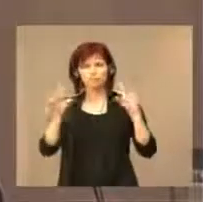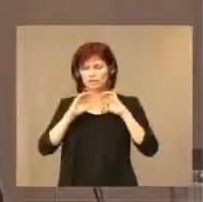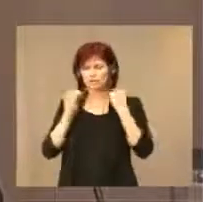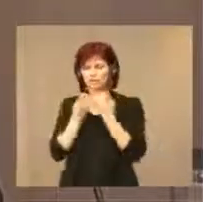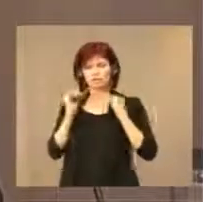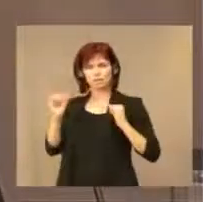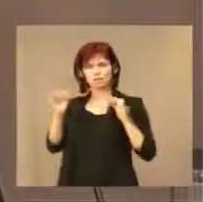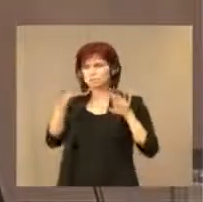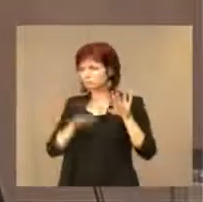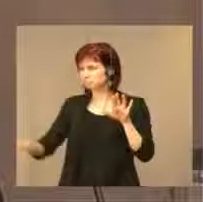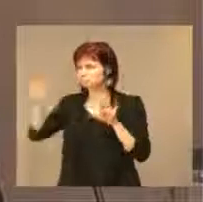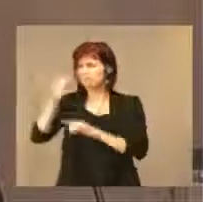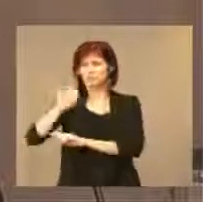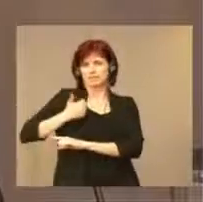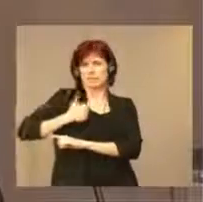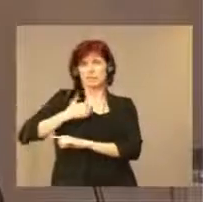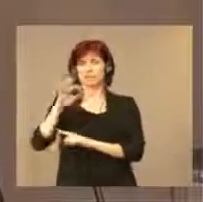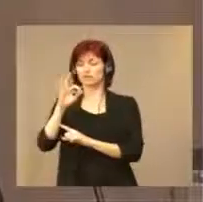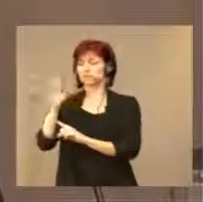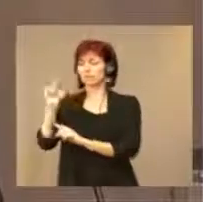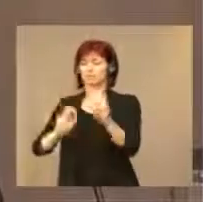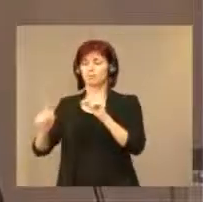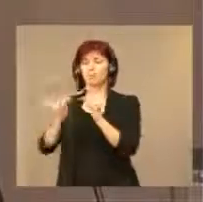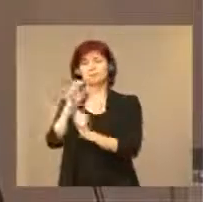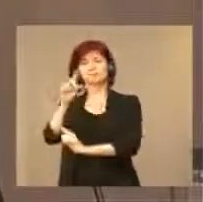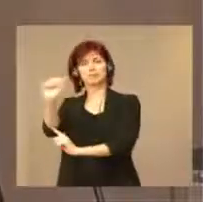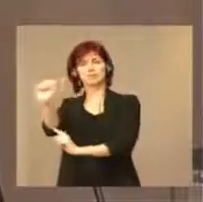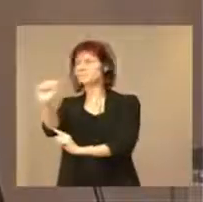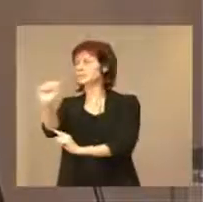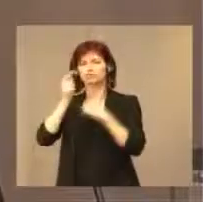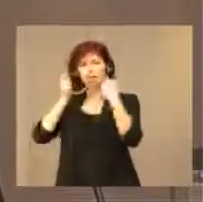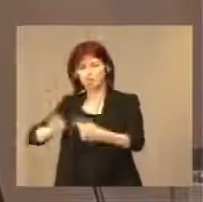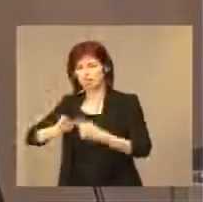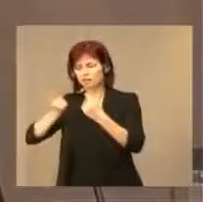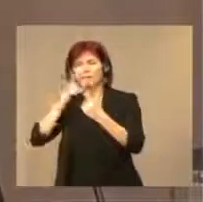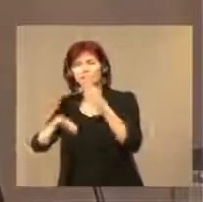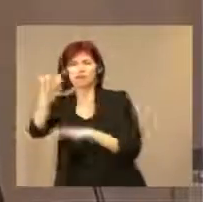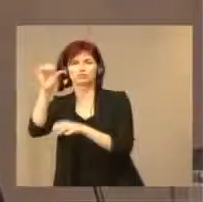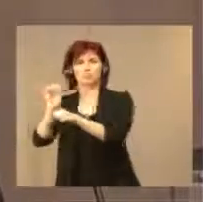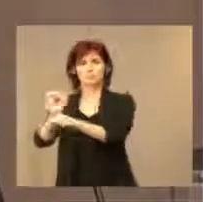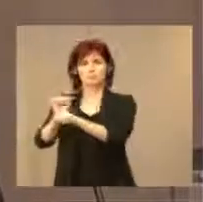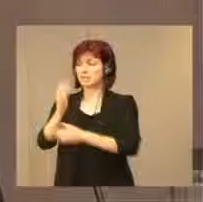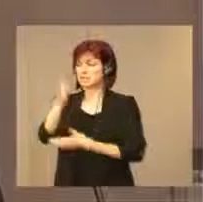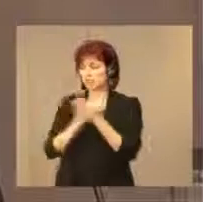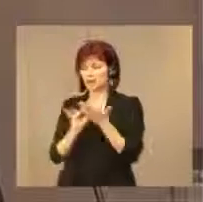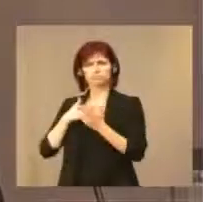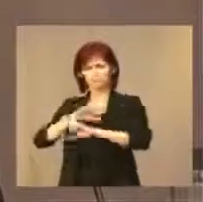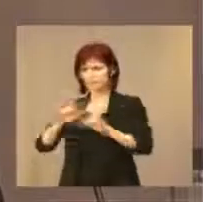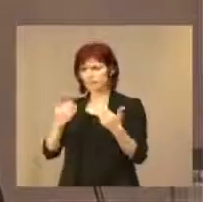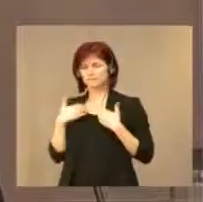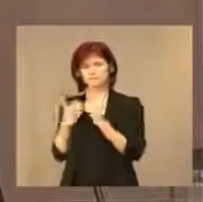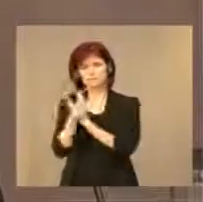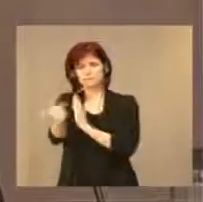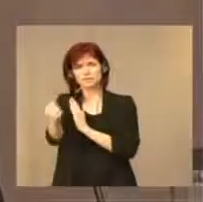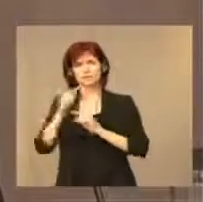First Nations persons with disabilities face difficulties in accessing employment. For those First Nations who are job ready, changing legislation cannot